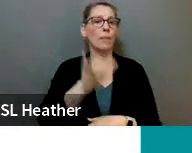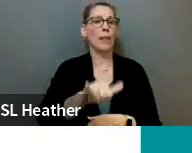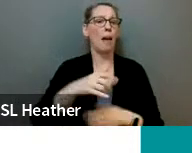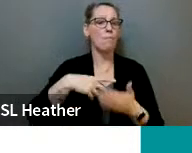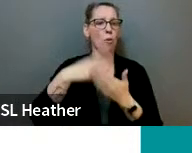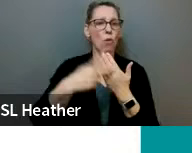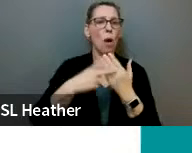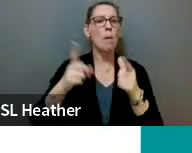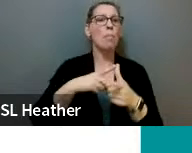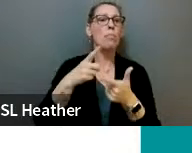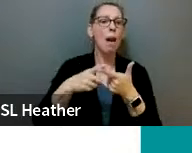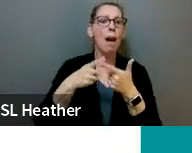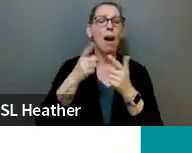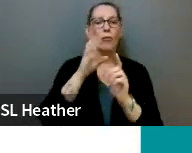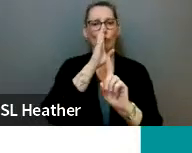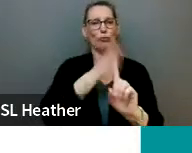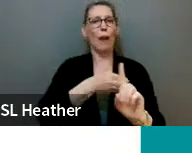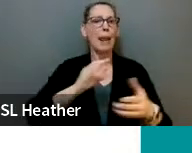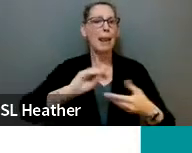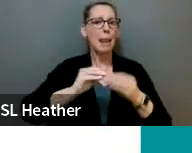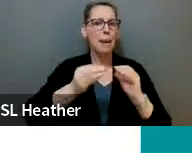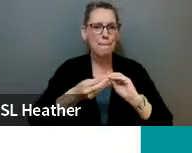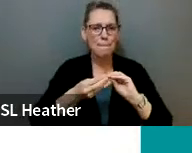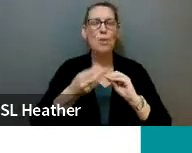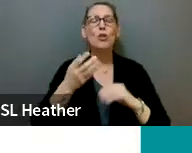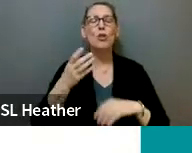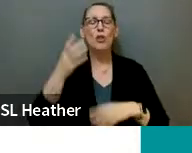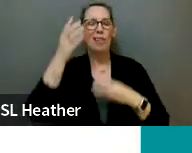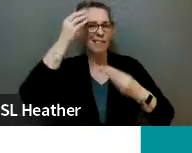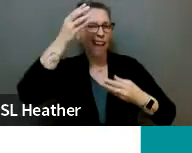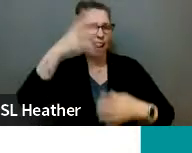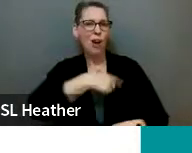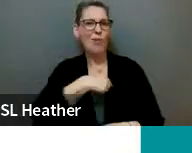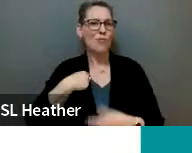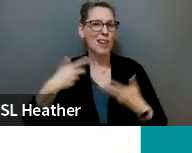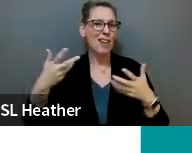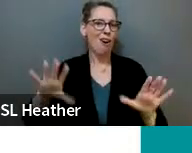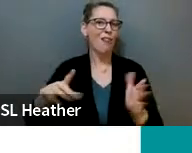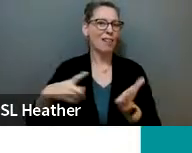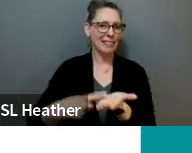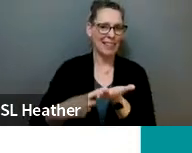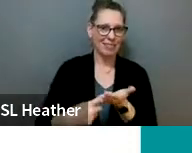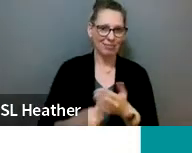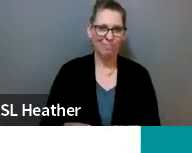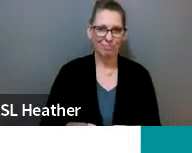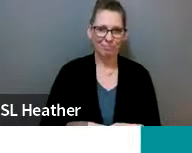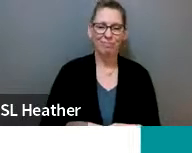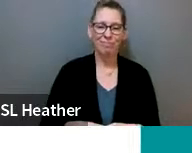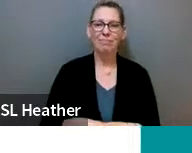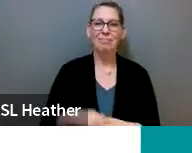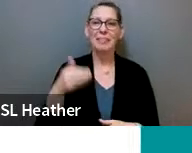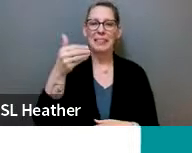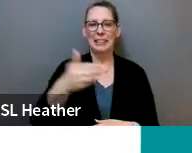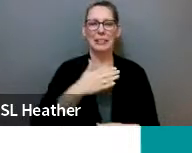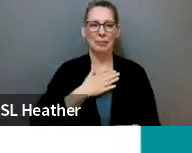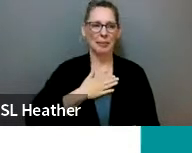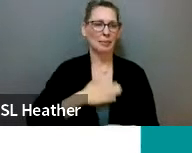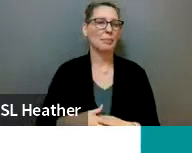you some of that direct numbers and data that we spoke about. Next slide,